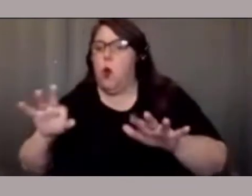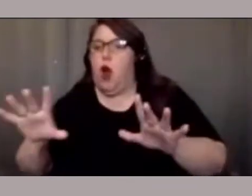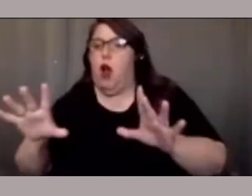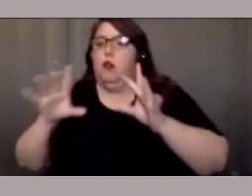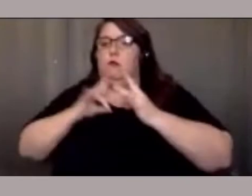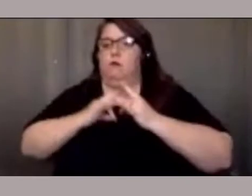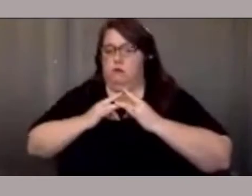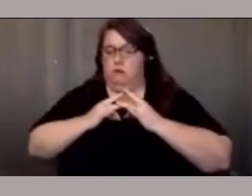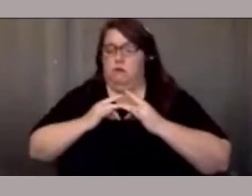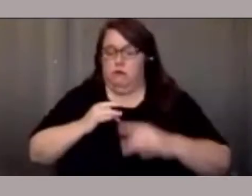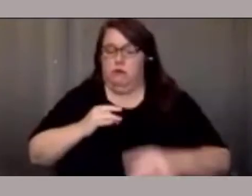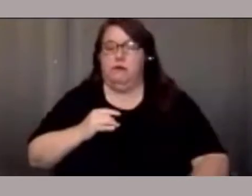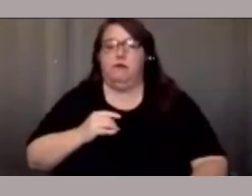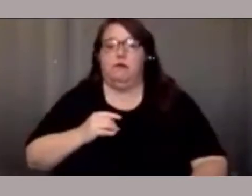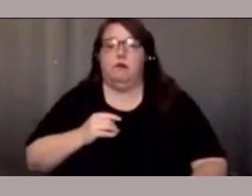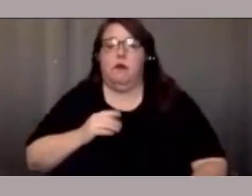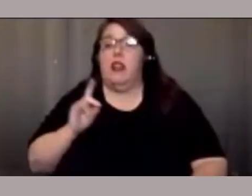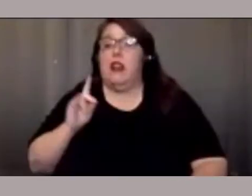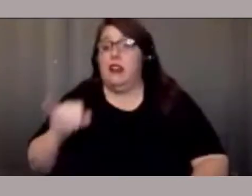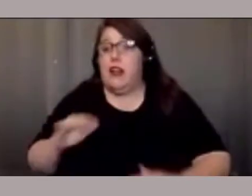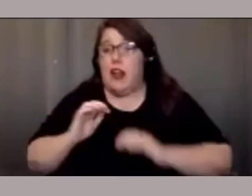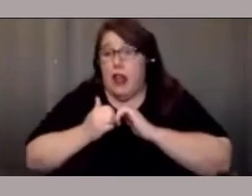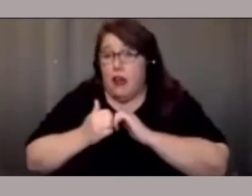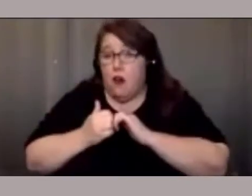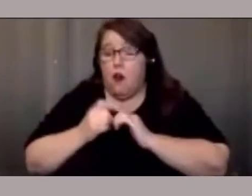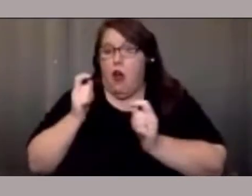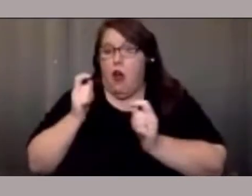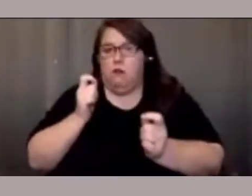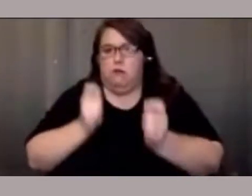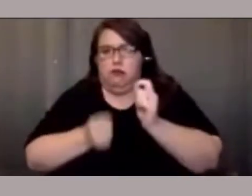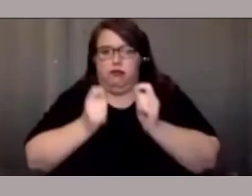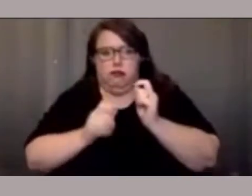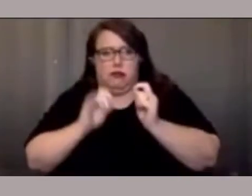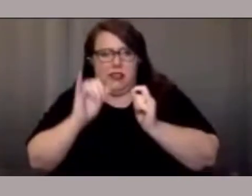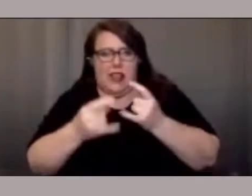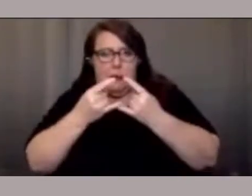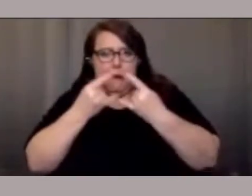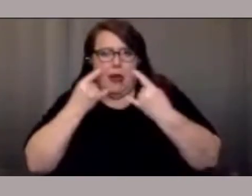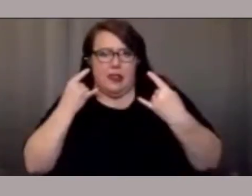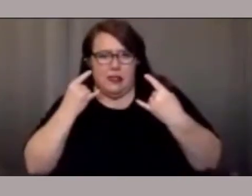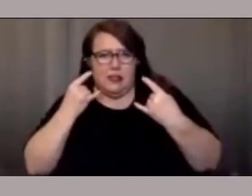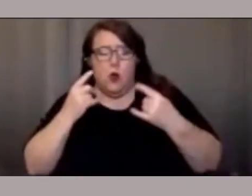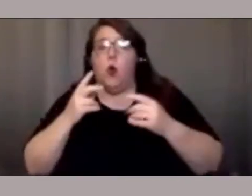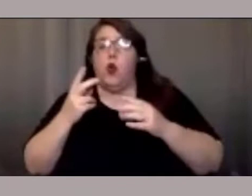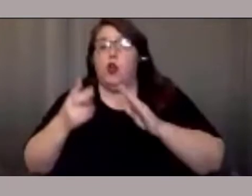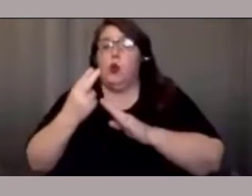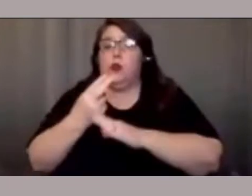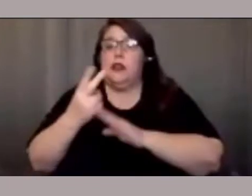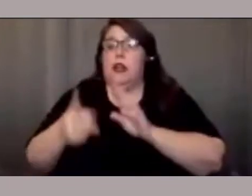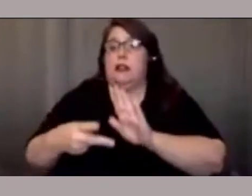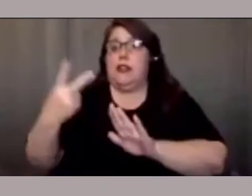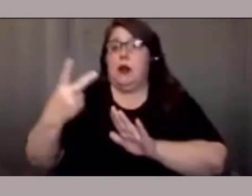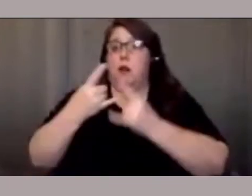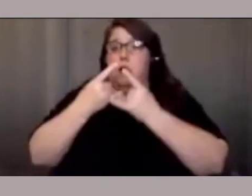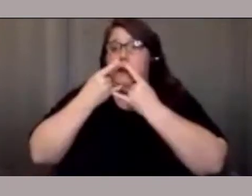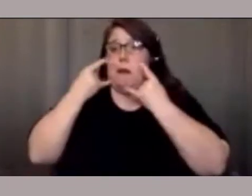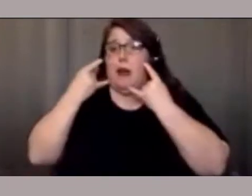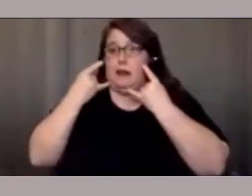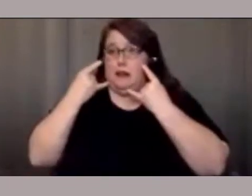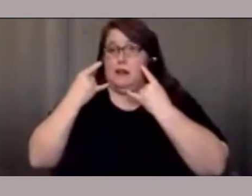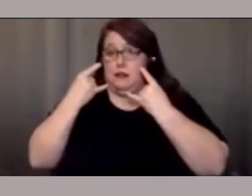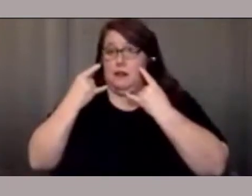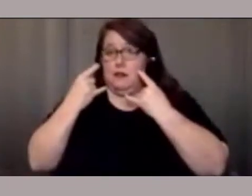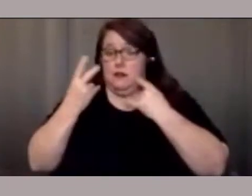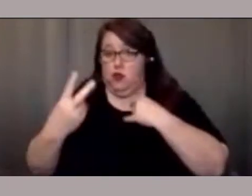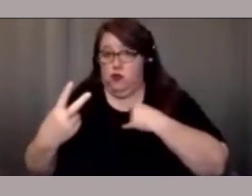this by either making a modification to this mask or using a double mask system. By